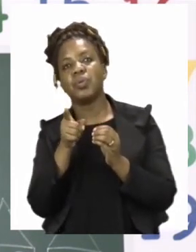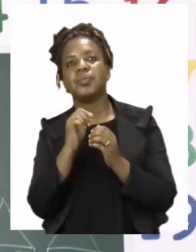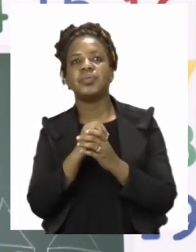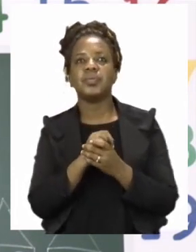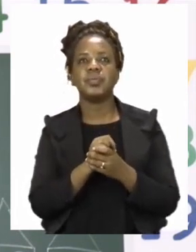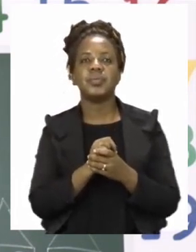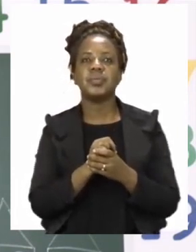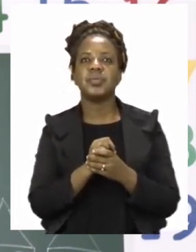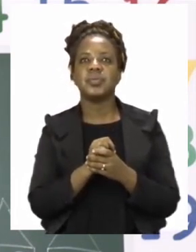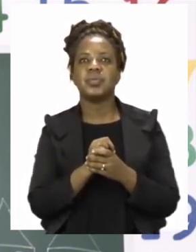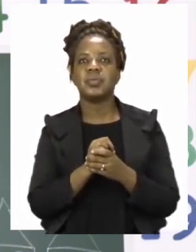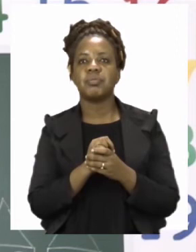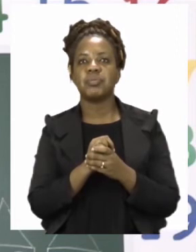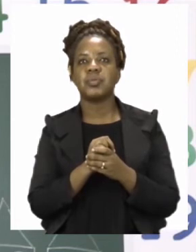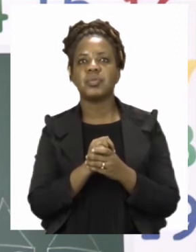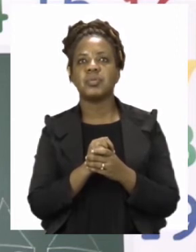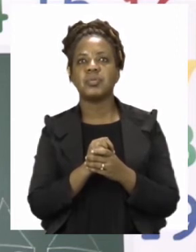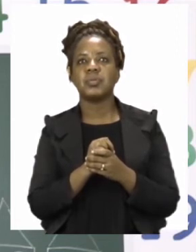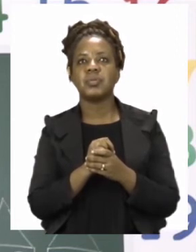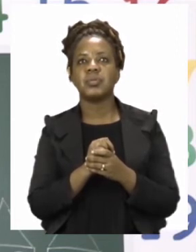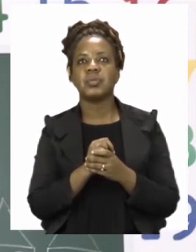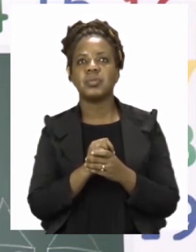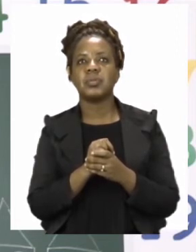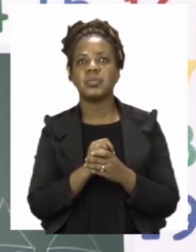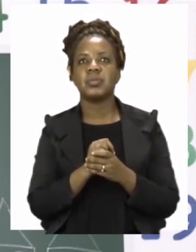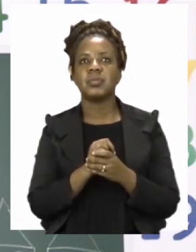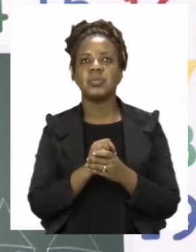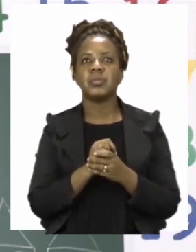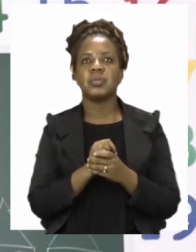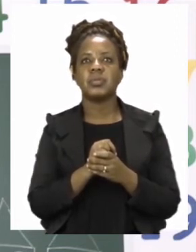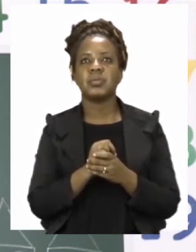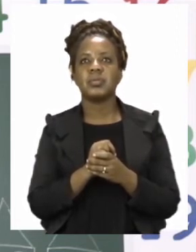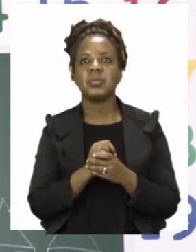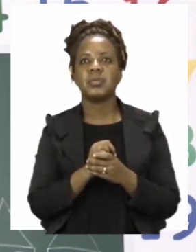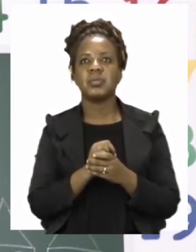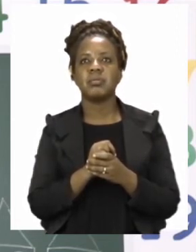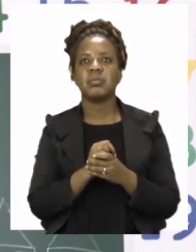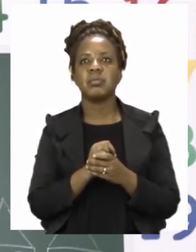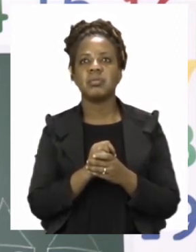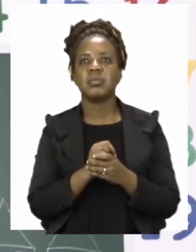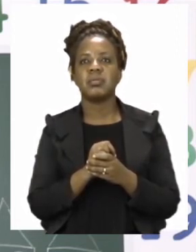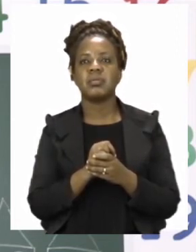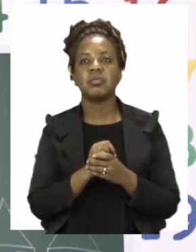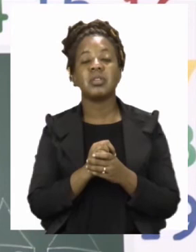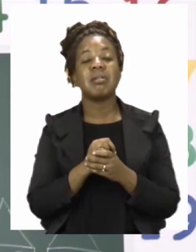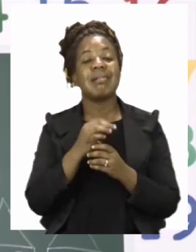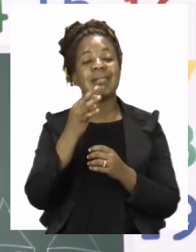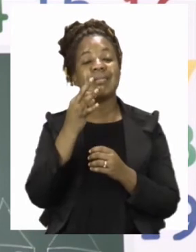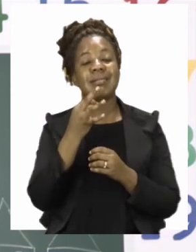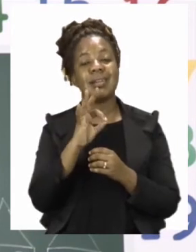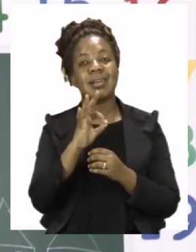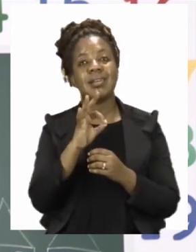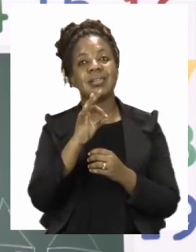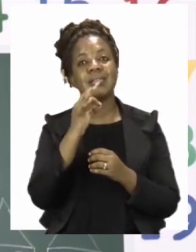95. So what we need to do first is look for 90. We